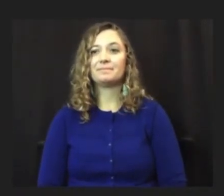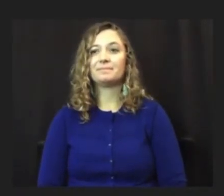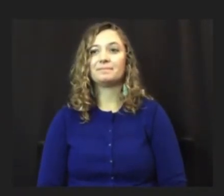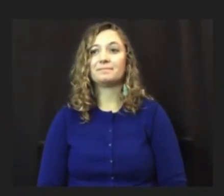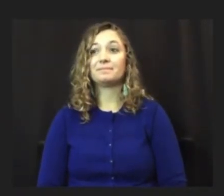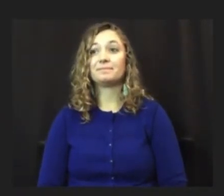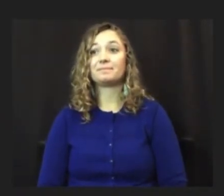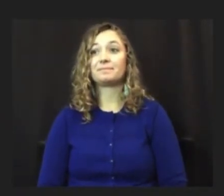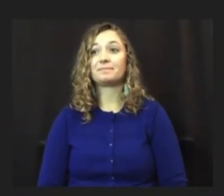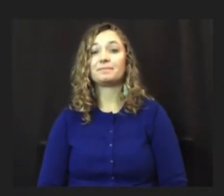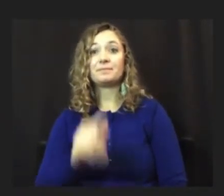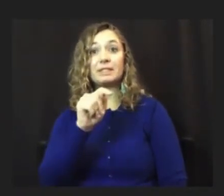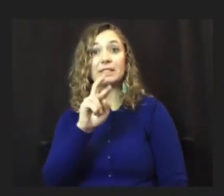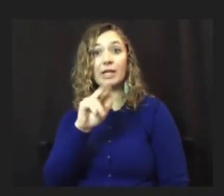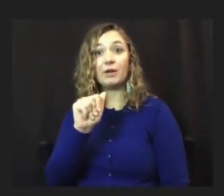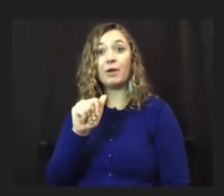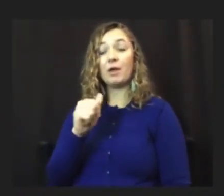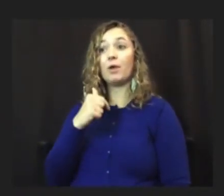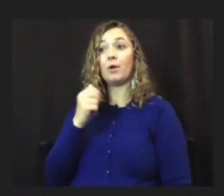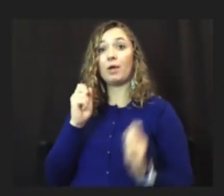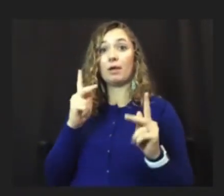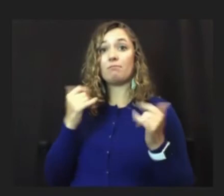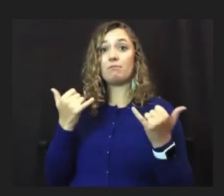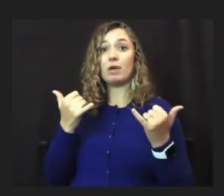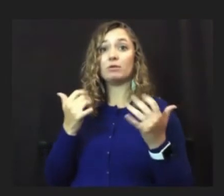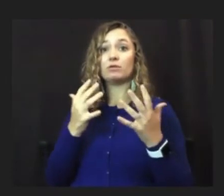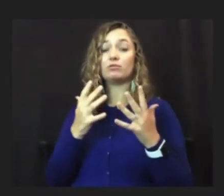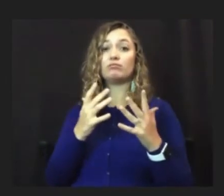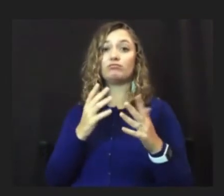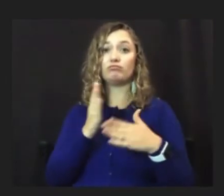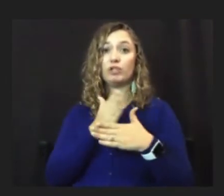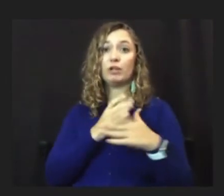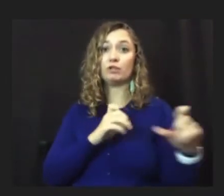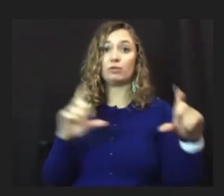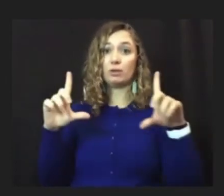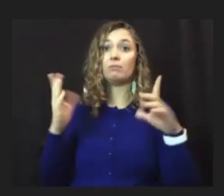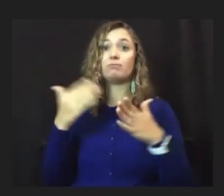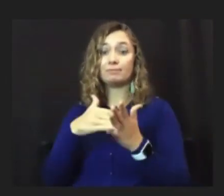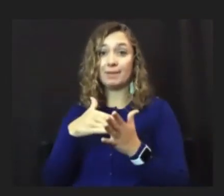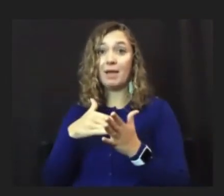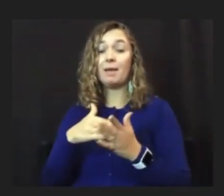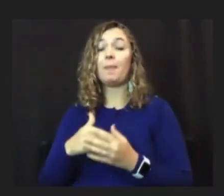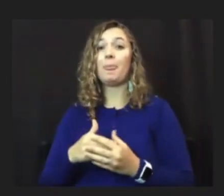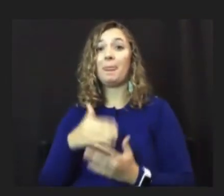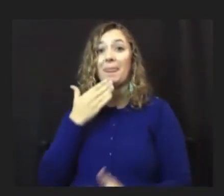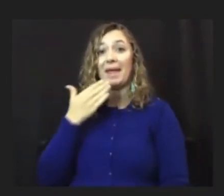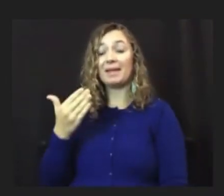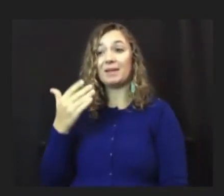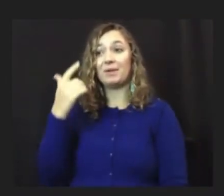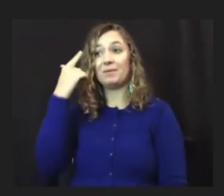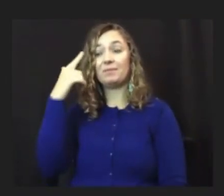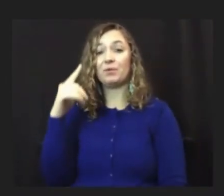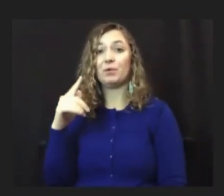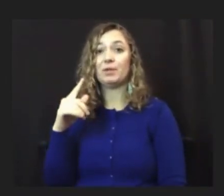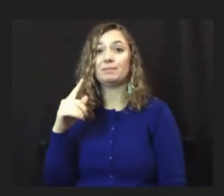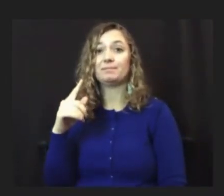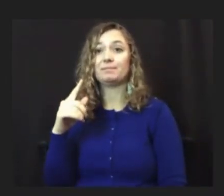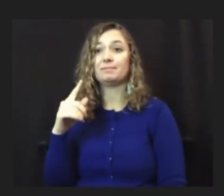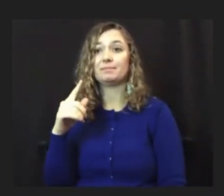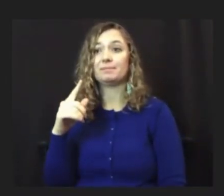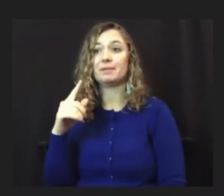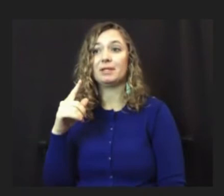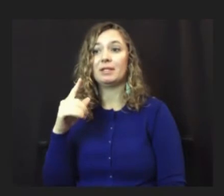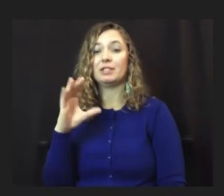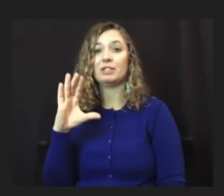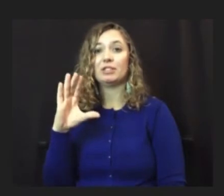Okay, I'm going to go back to screen sharing now. And thank you for putting that in the chat,